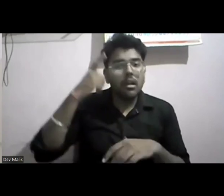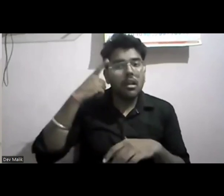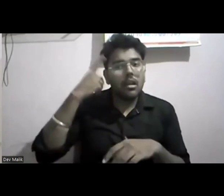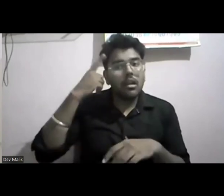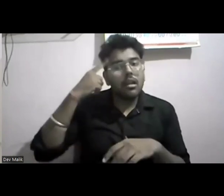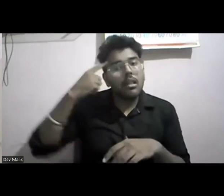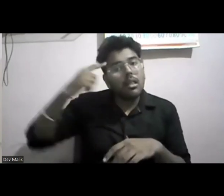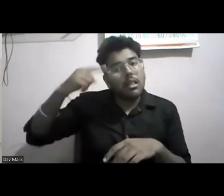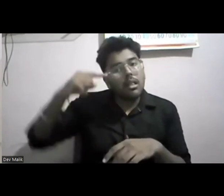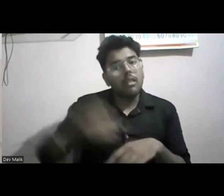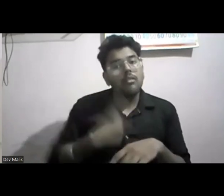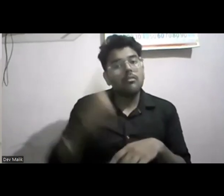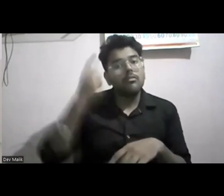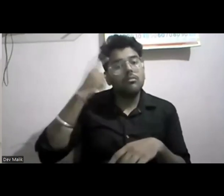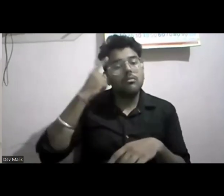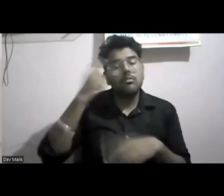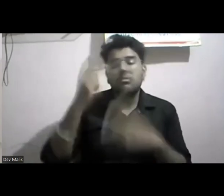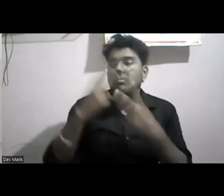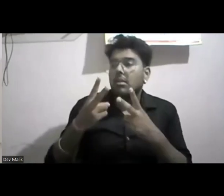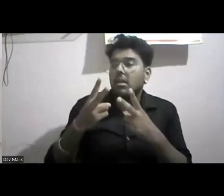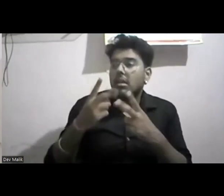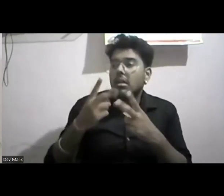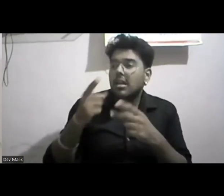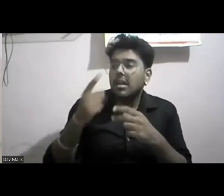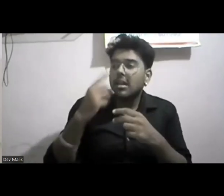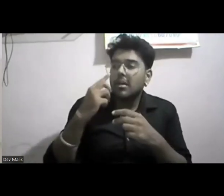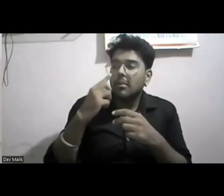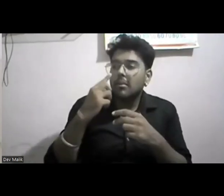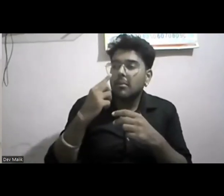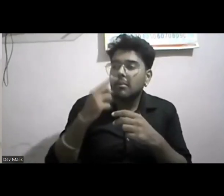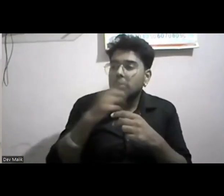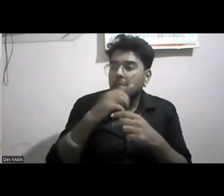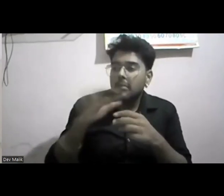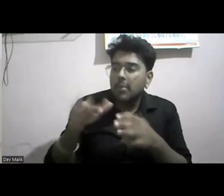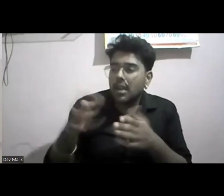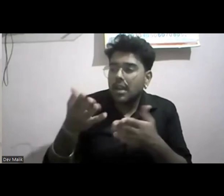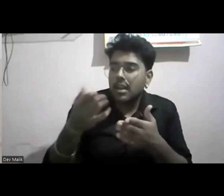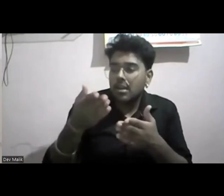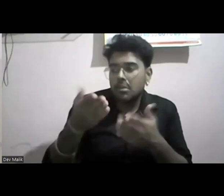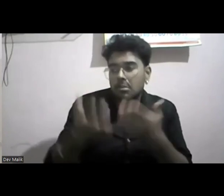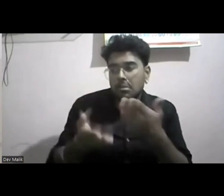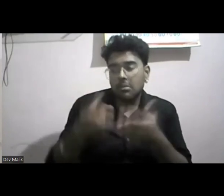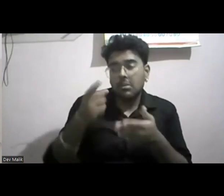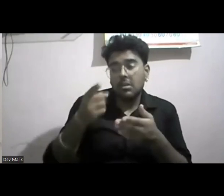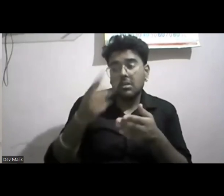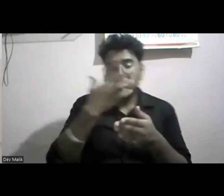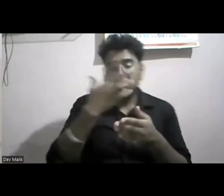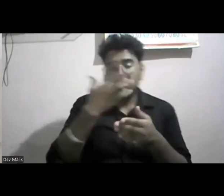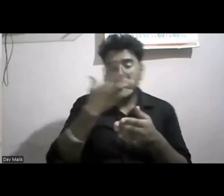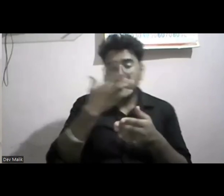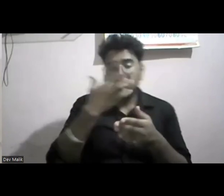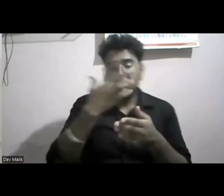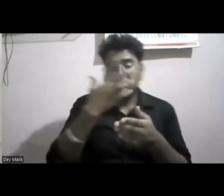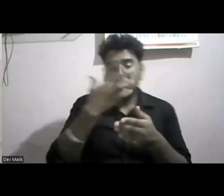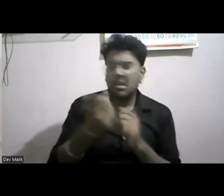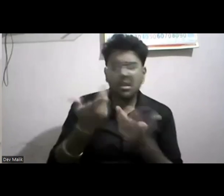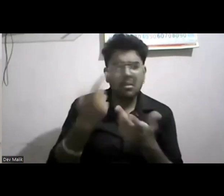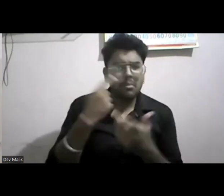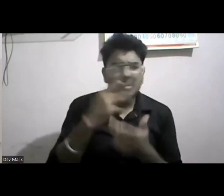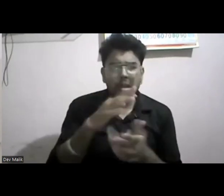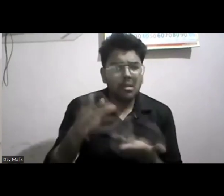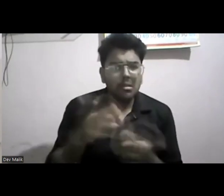if he's a blind, so he must one should look like a blind to be blind. And we see that in classes,